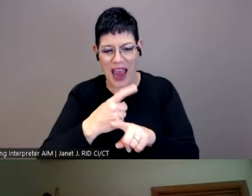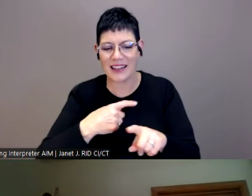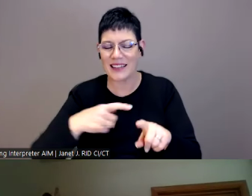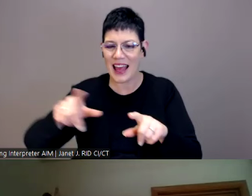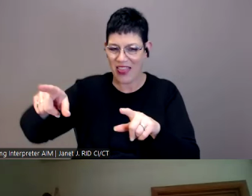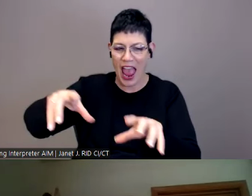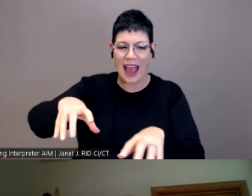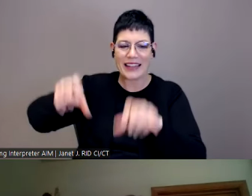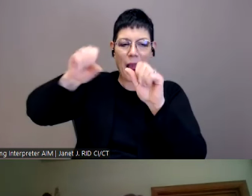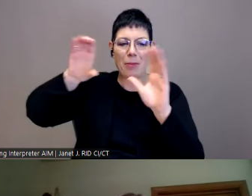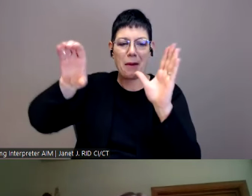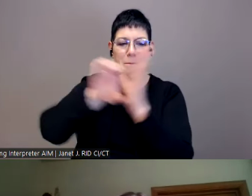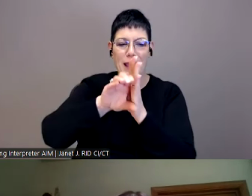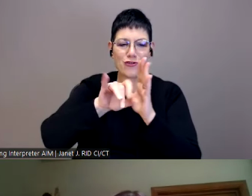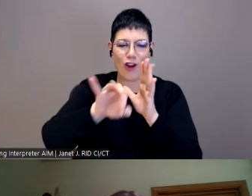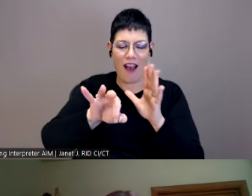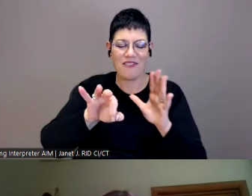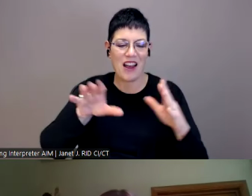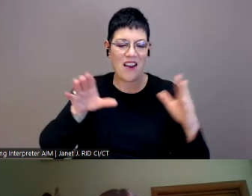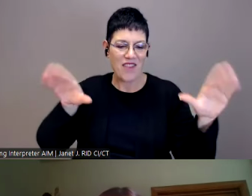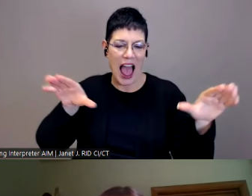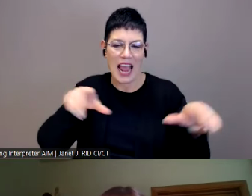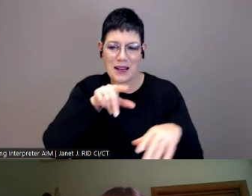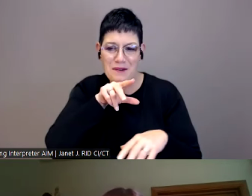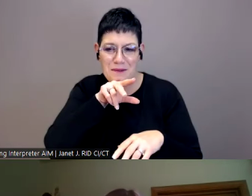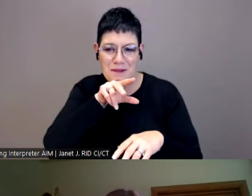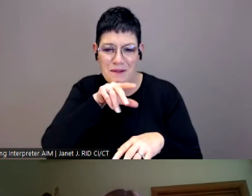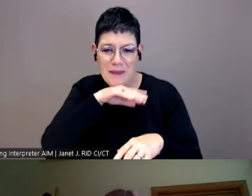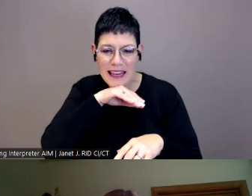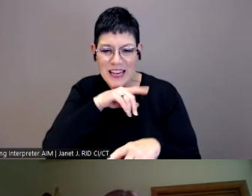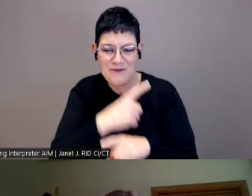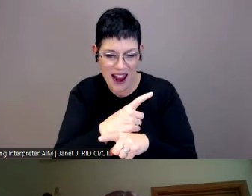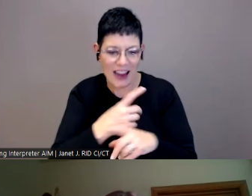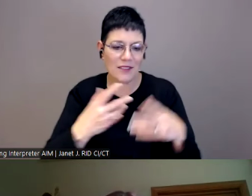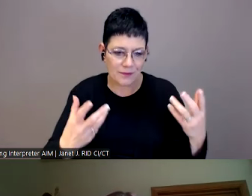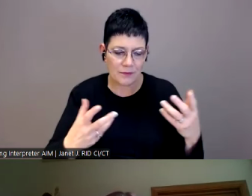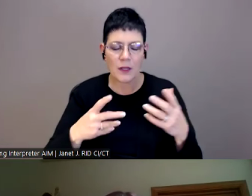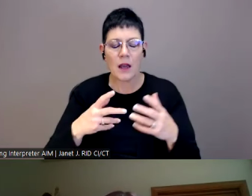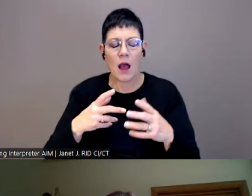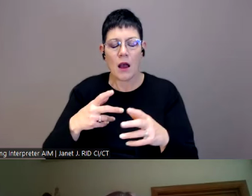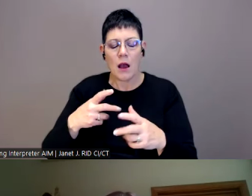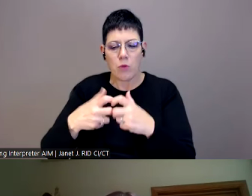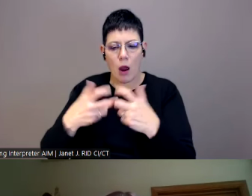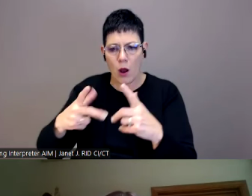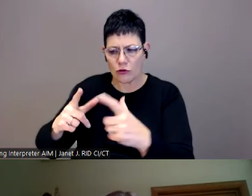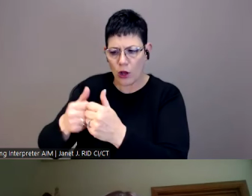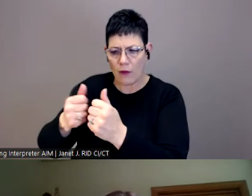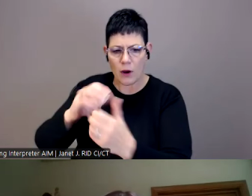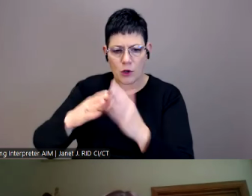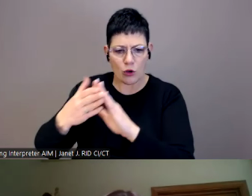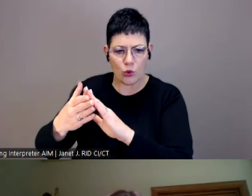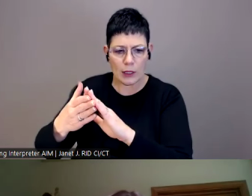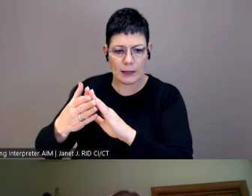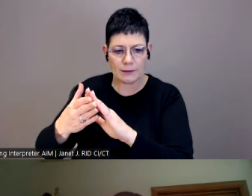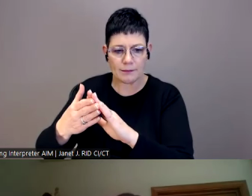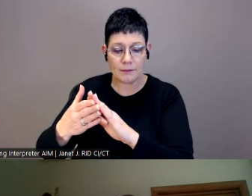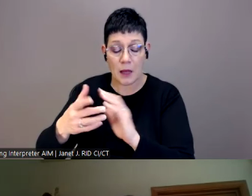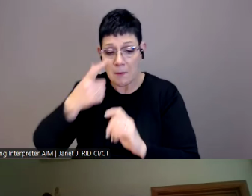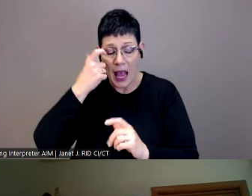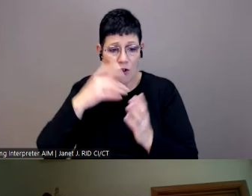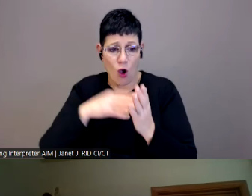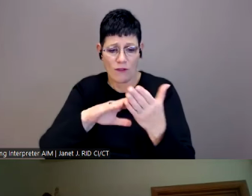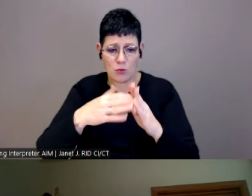But what was one of the things was like the challenge from the community and the pitfalls is the inherent mistrust.